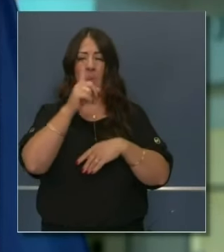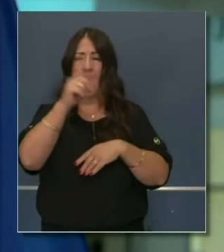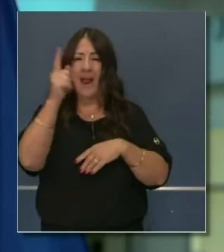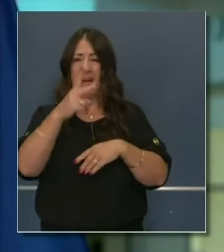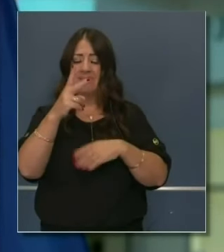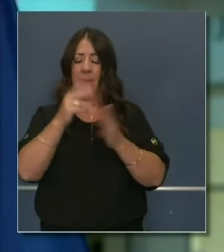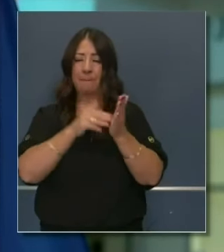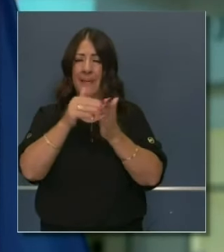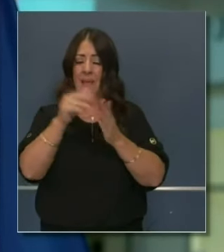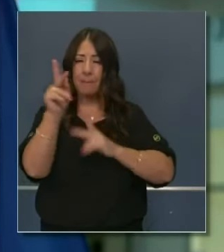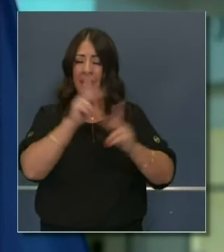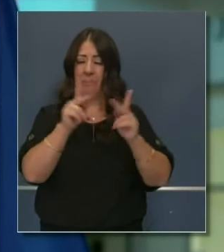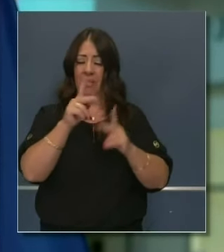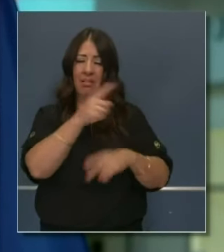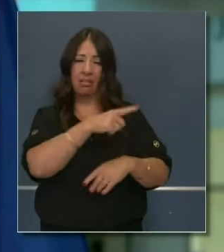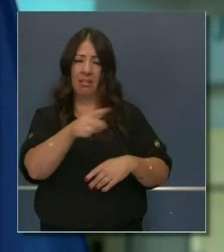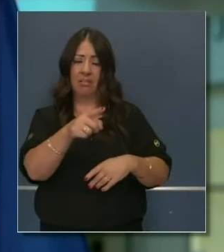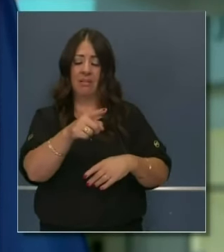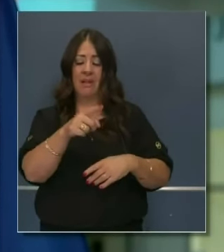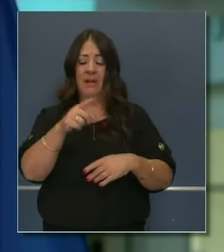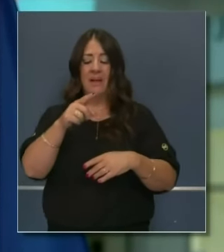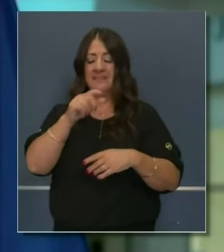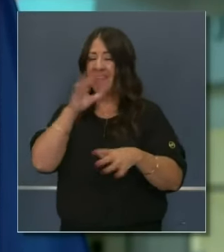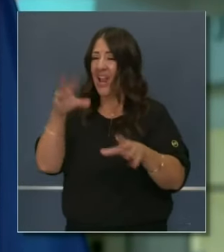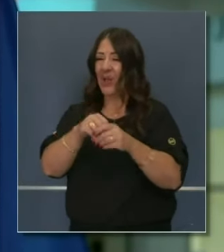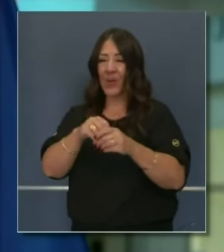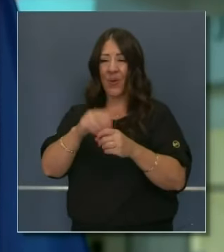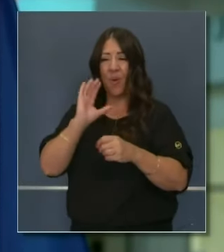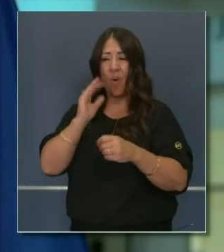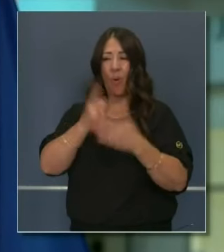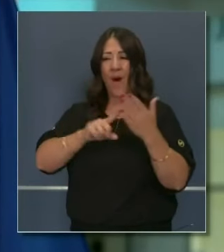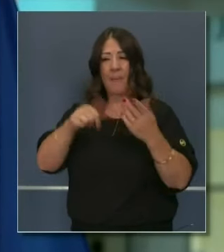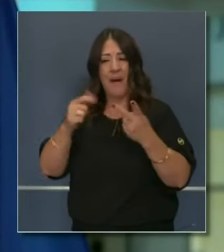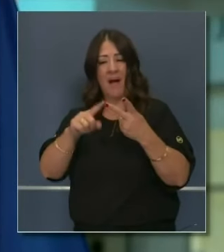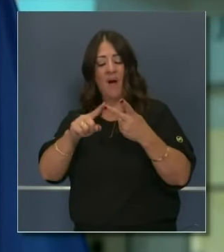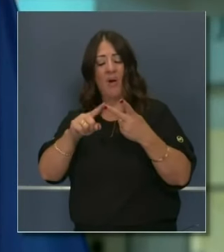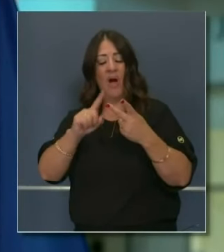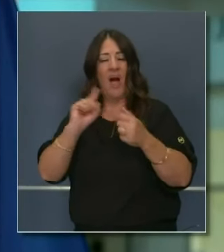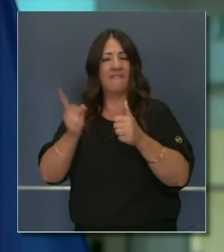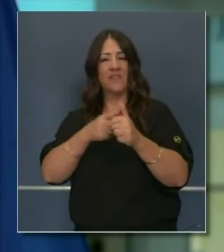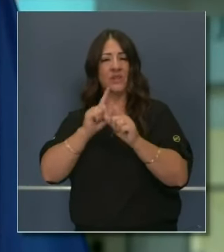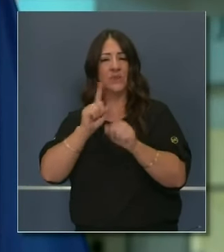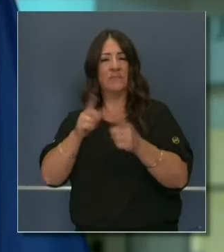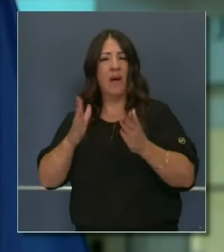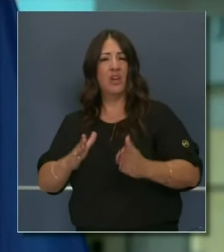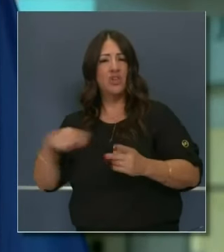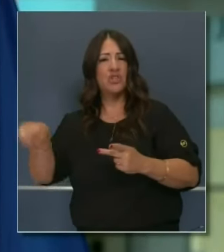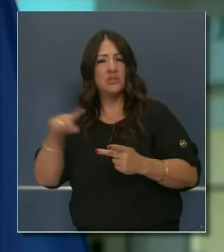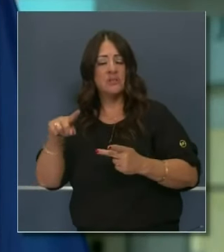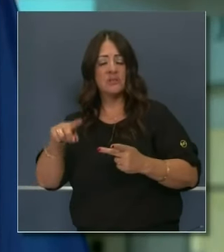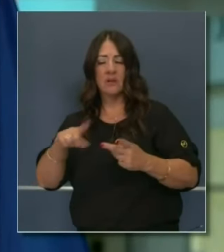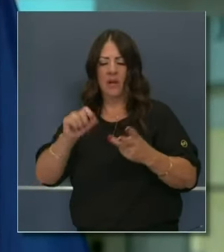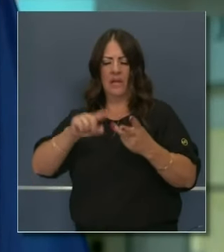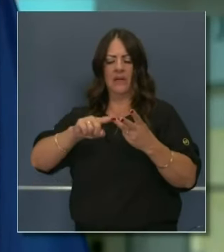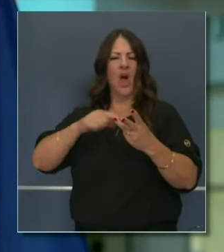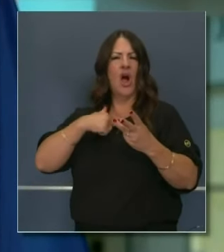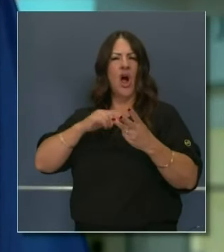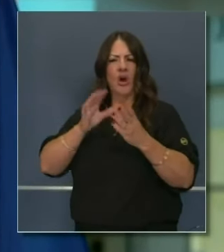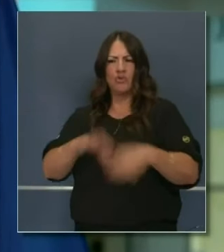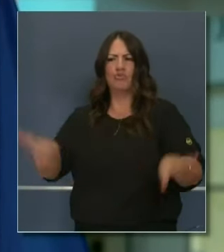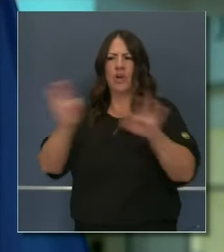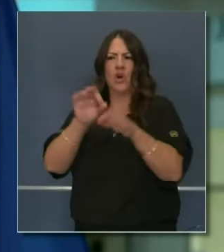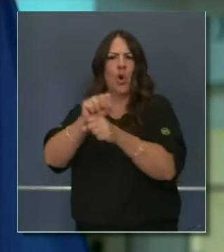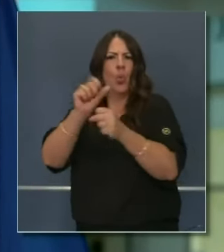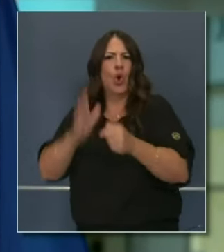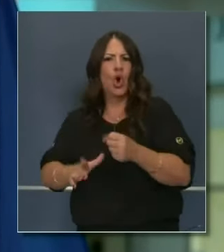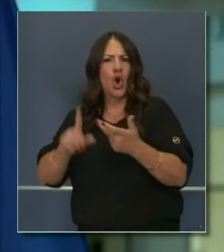doesn't include all our first responders. It doesn't include all of our other critical workforce that will be prioritized. So